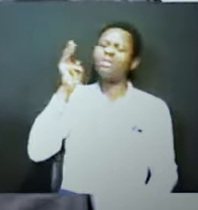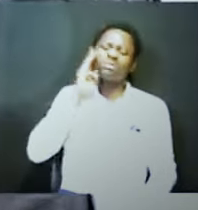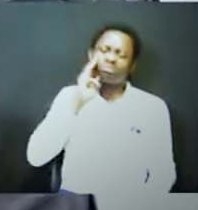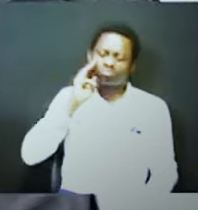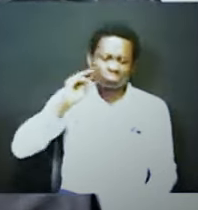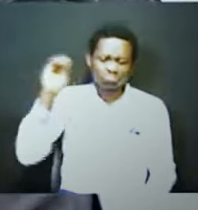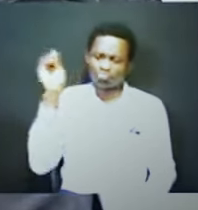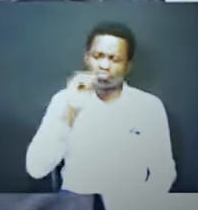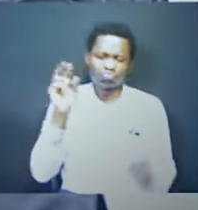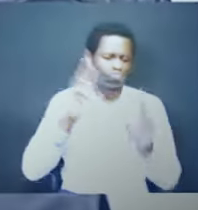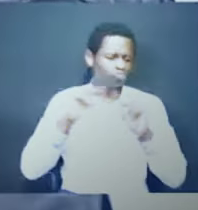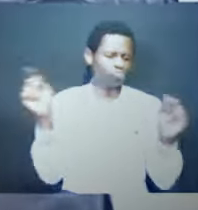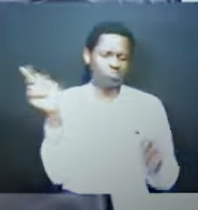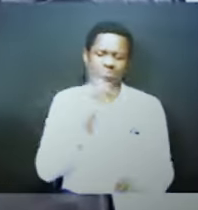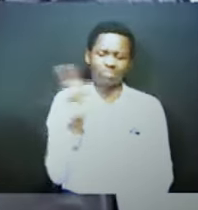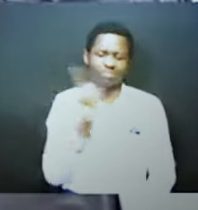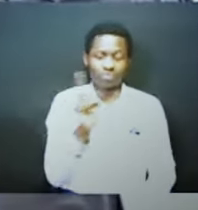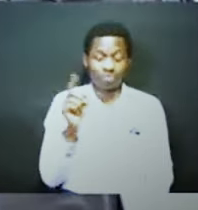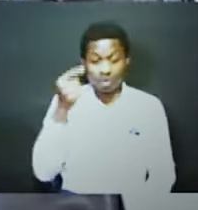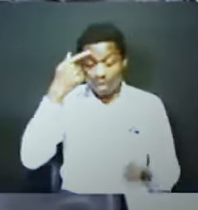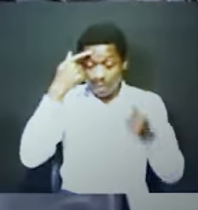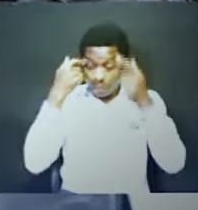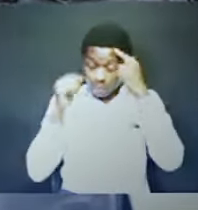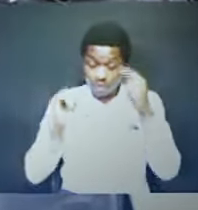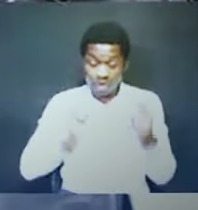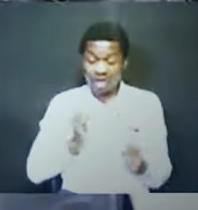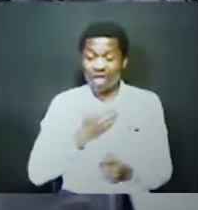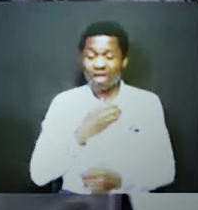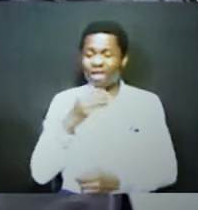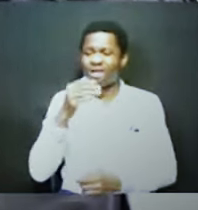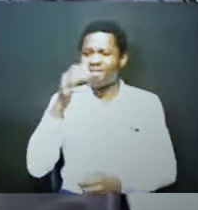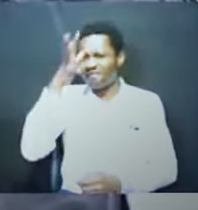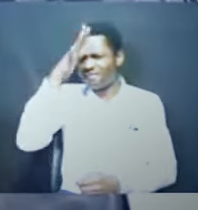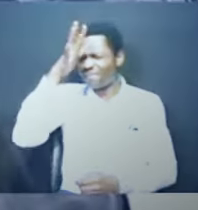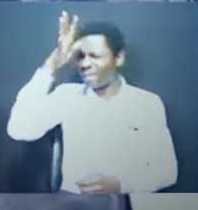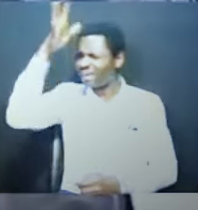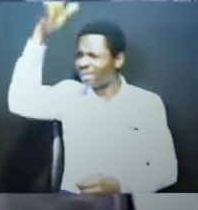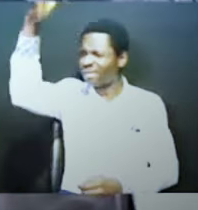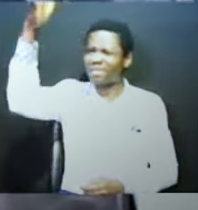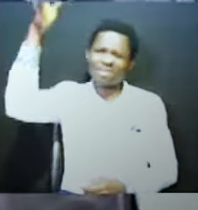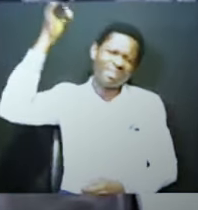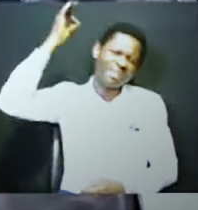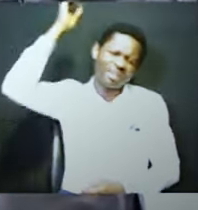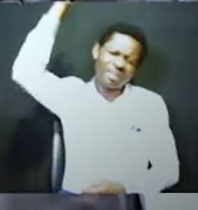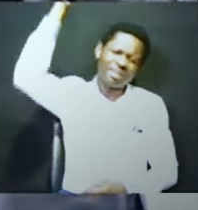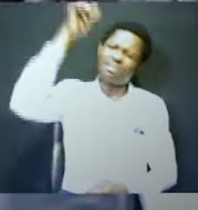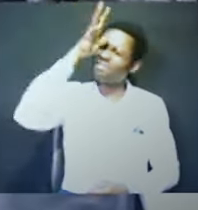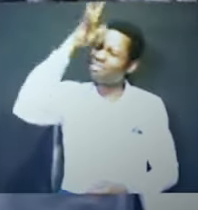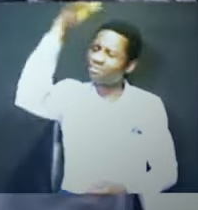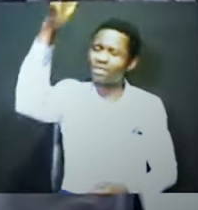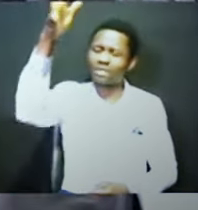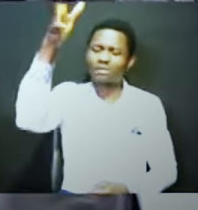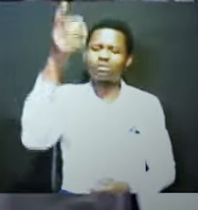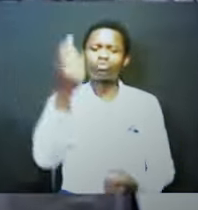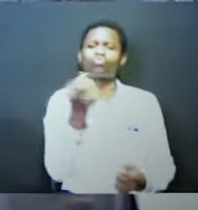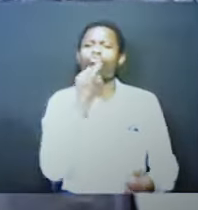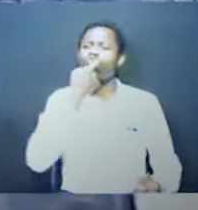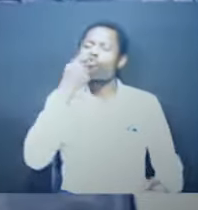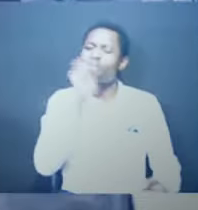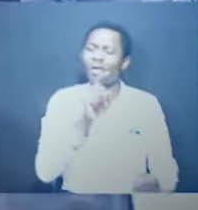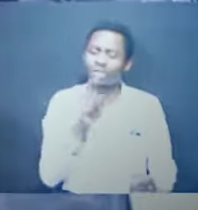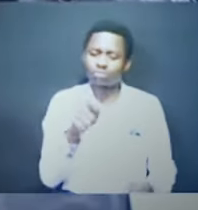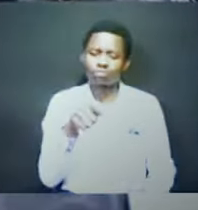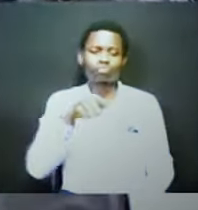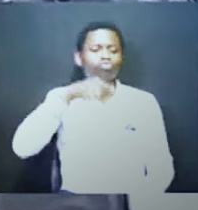our forefather, Jehonadab, son of Rechab, gave us this command. Neither